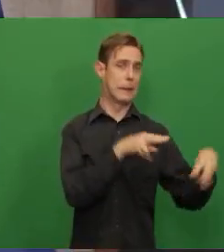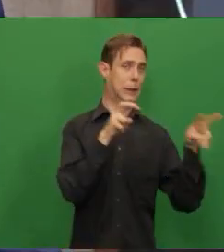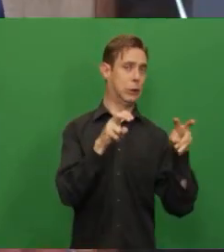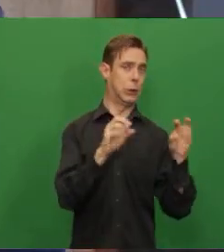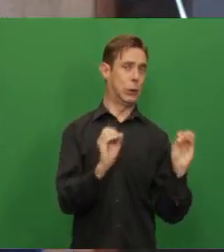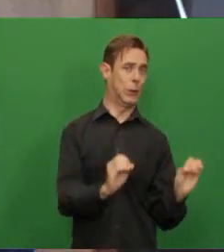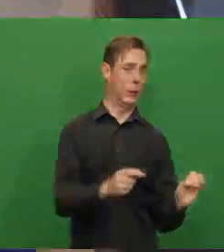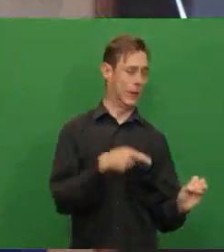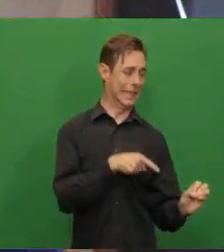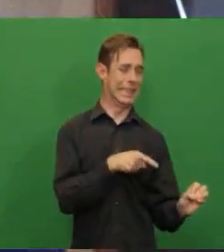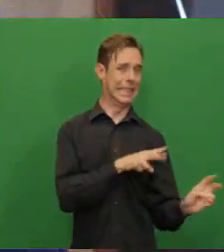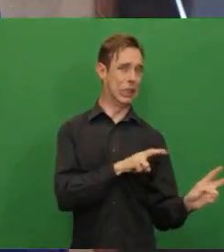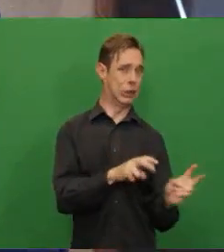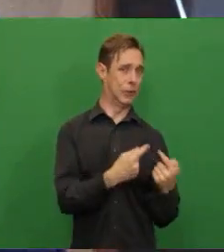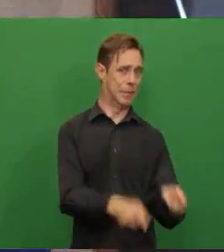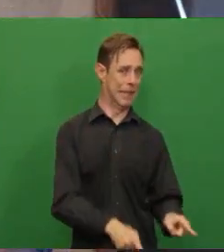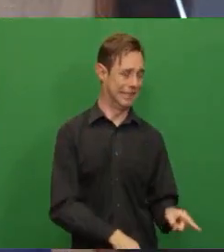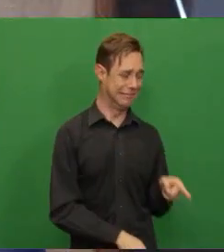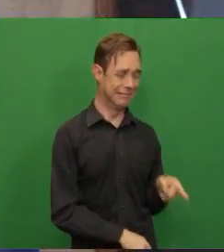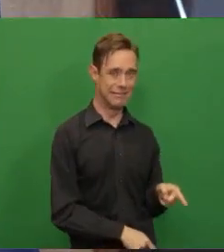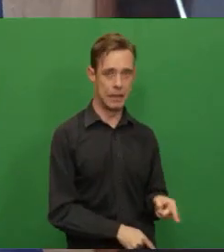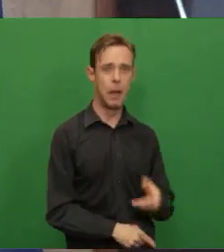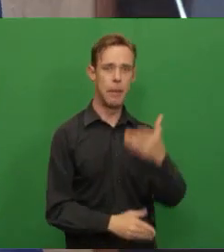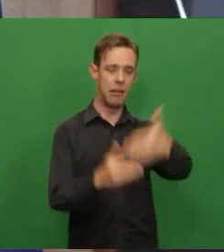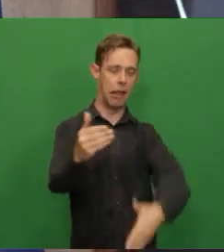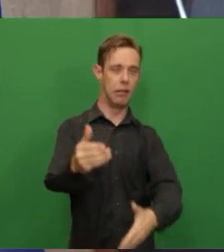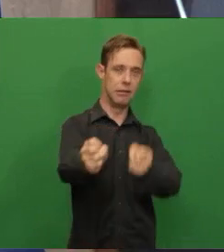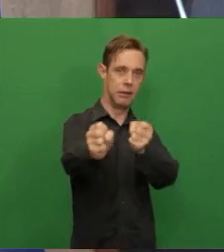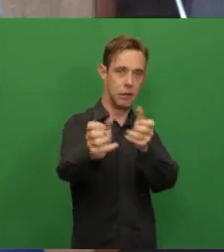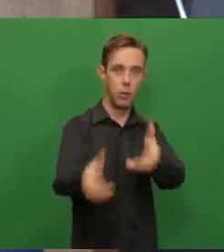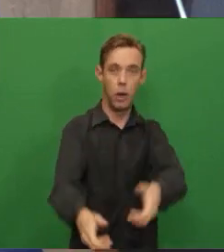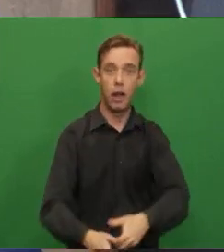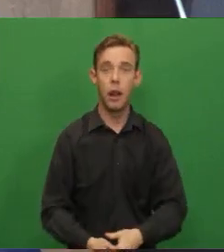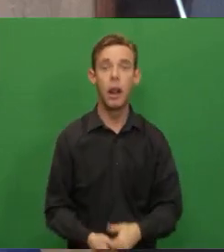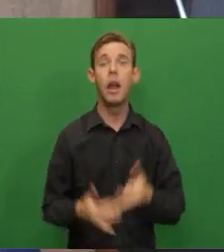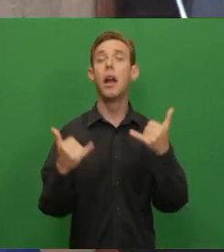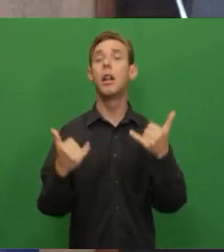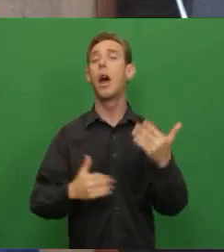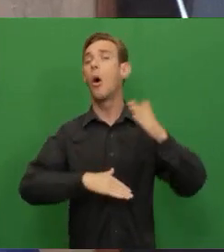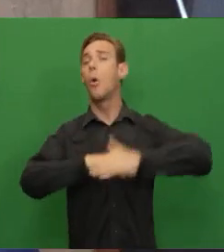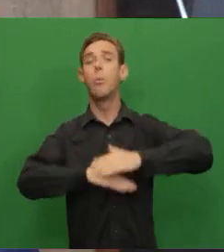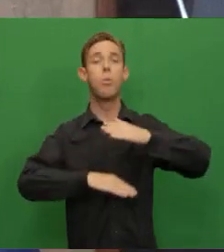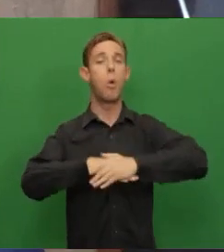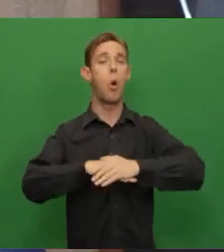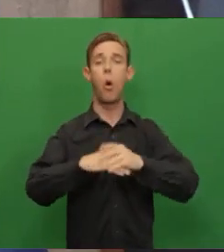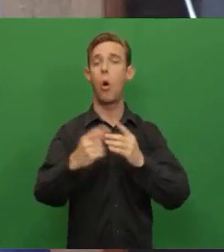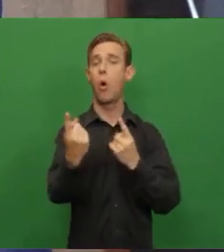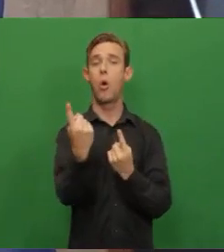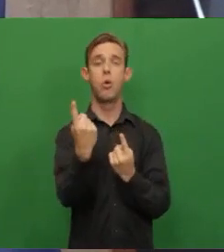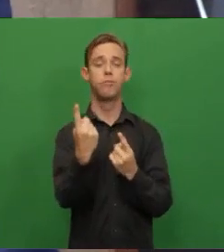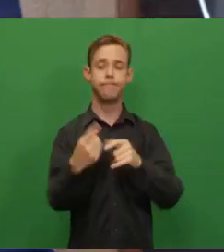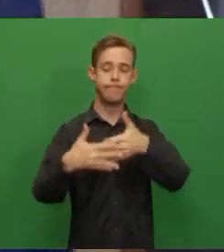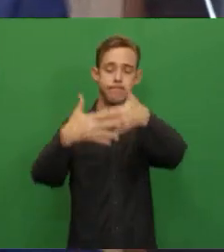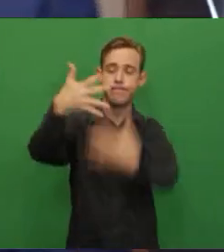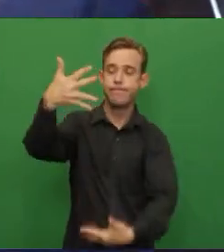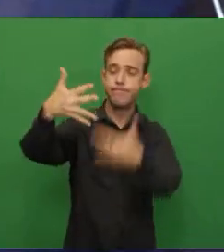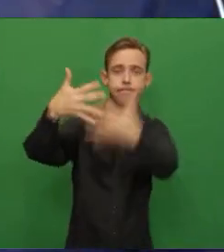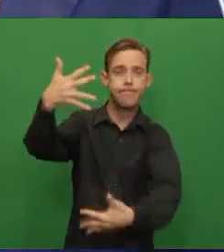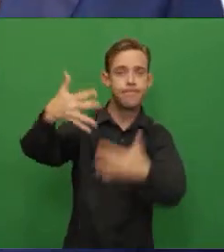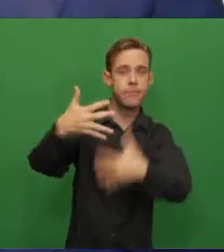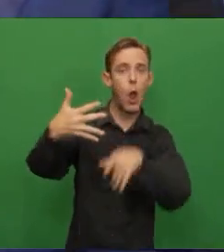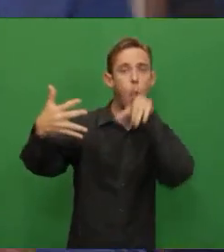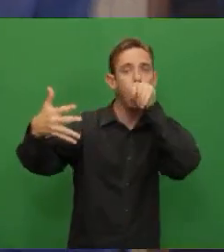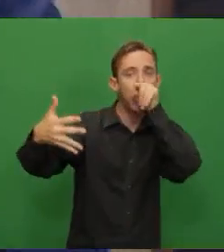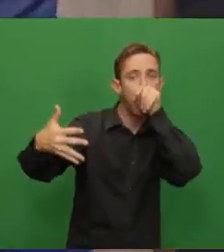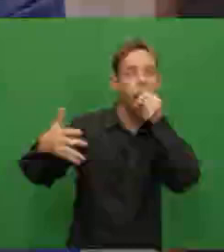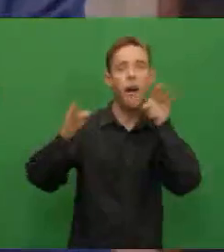Any others? Anybody on? No media questions online, Governor. It's just analysts. It's just analysts. Yes. Okay, let me